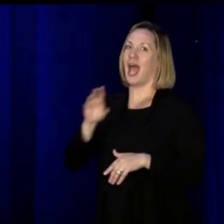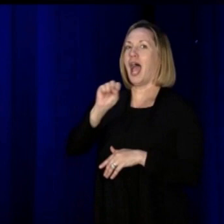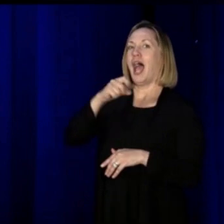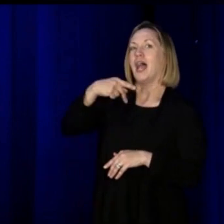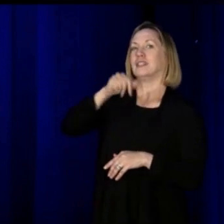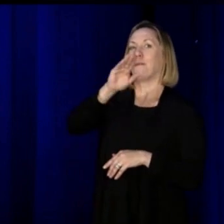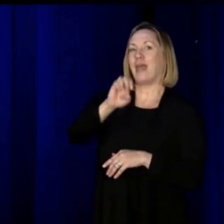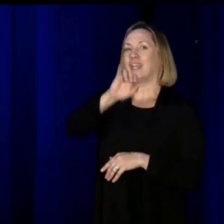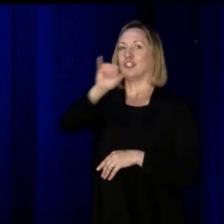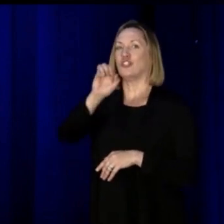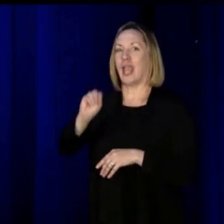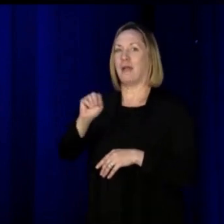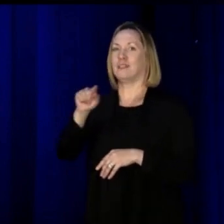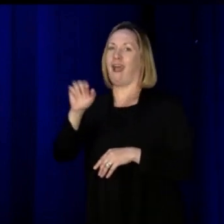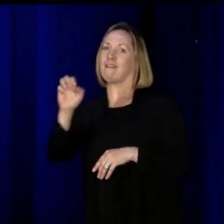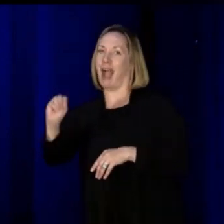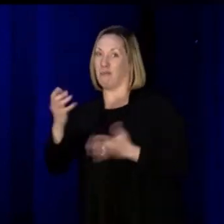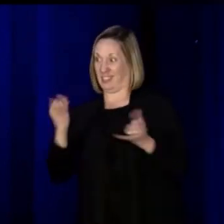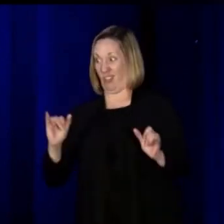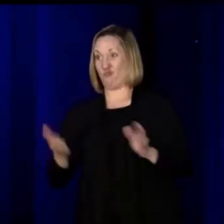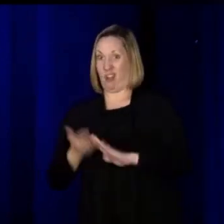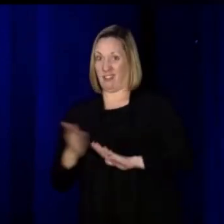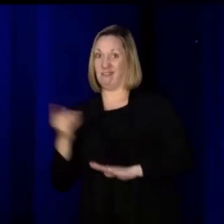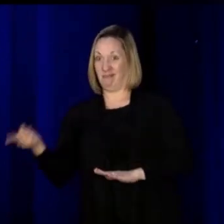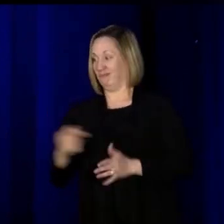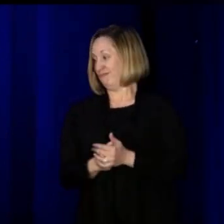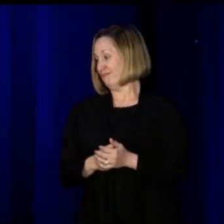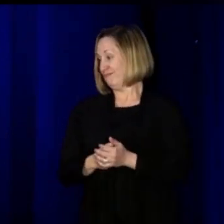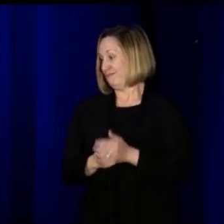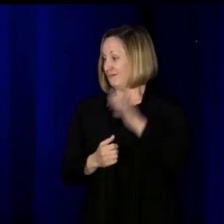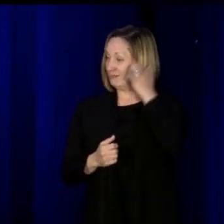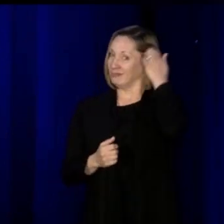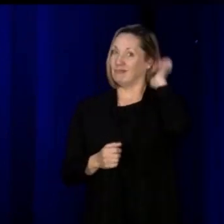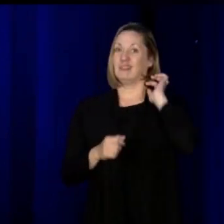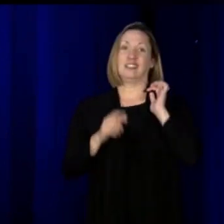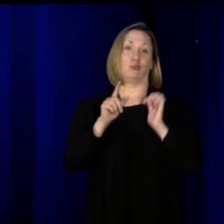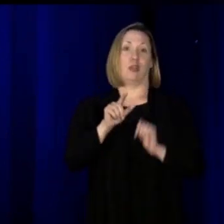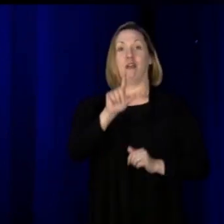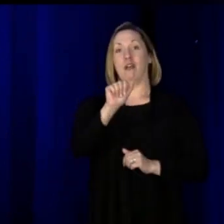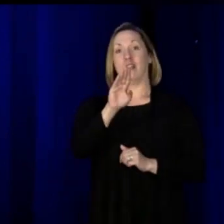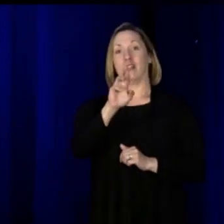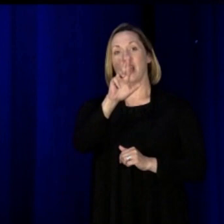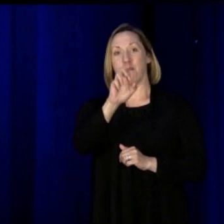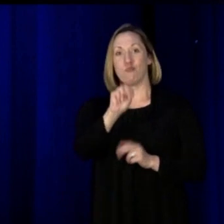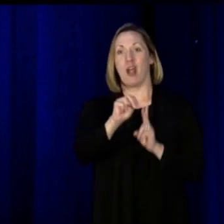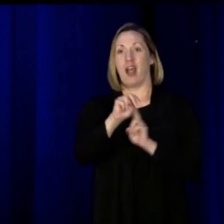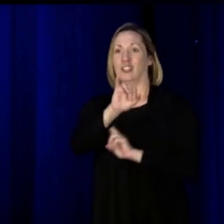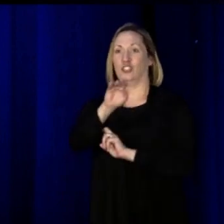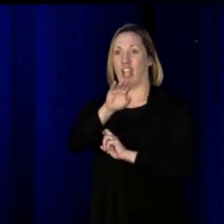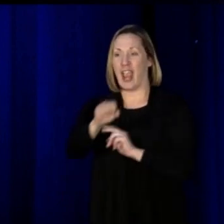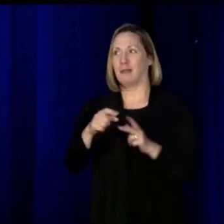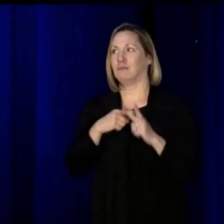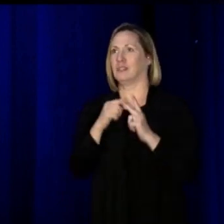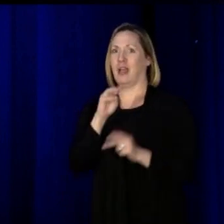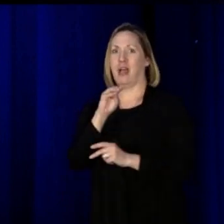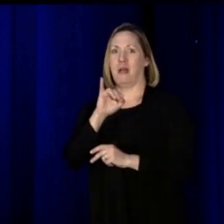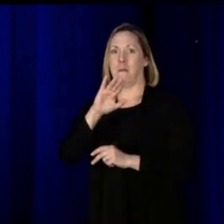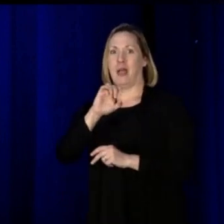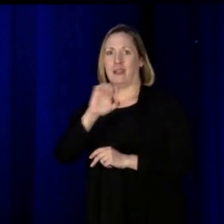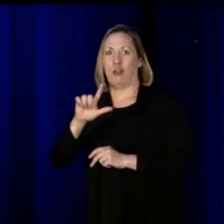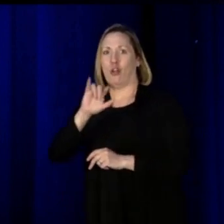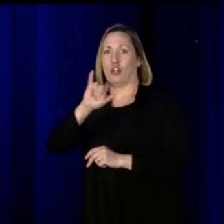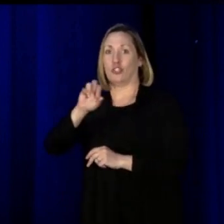that website, that's still alive. This is not the LeBron James version. Michael Jordan's like 90s, The cool